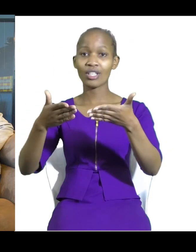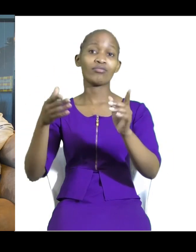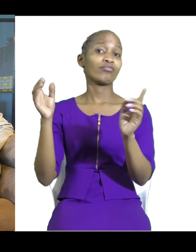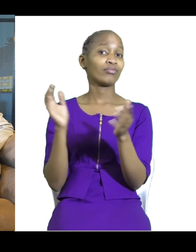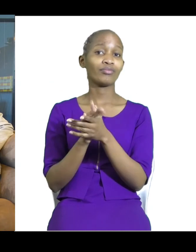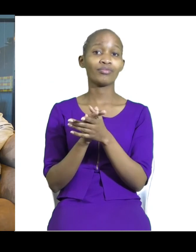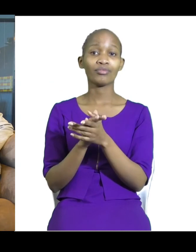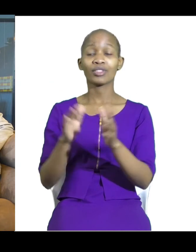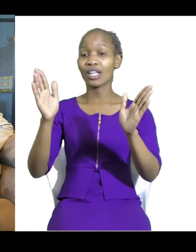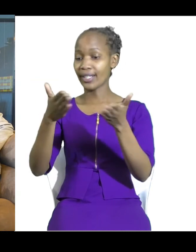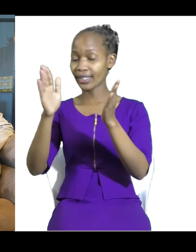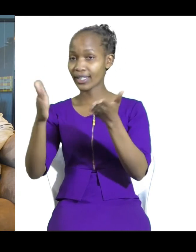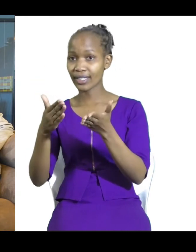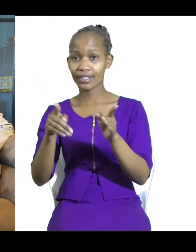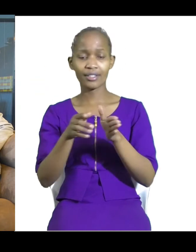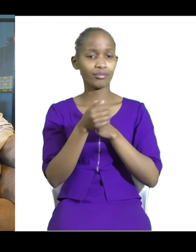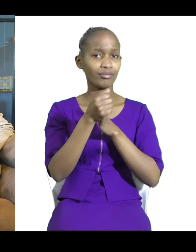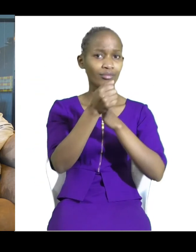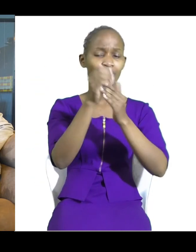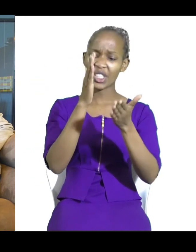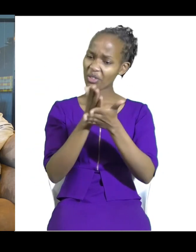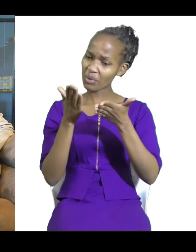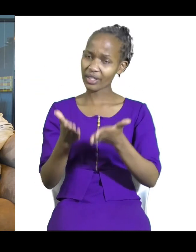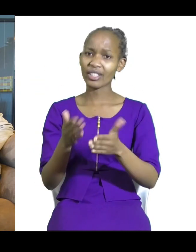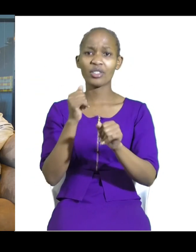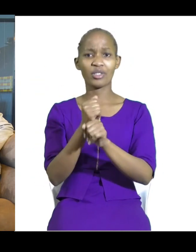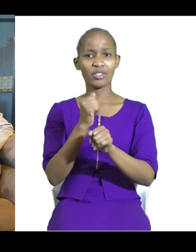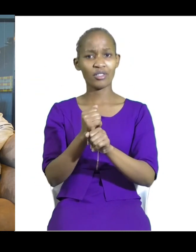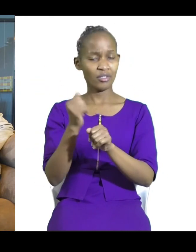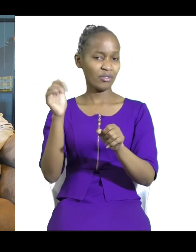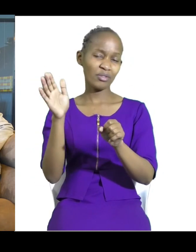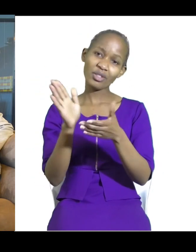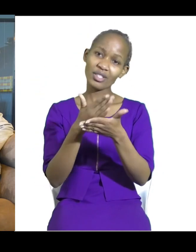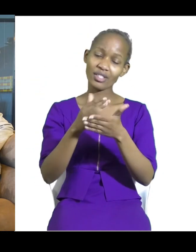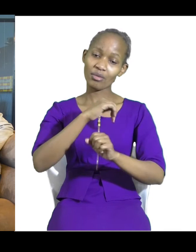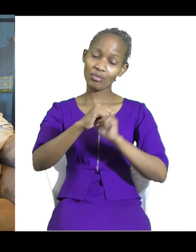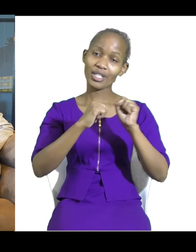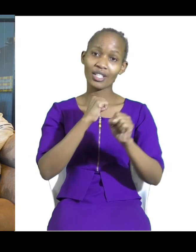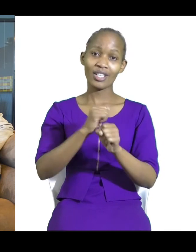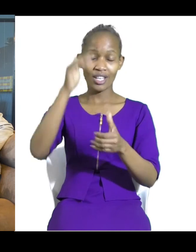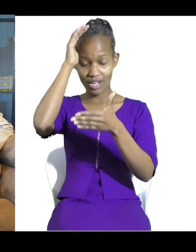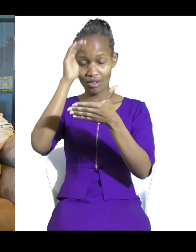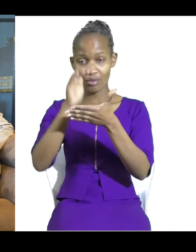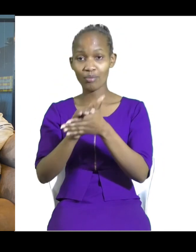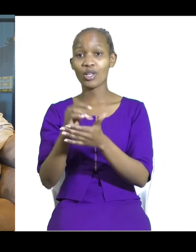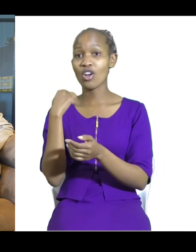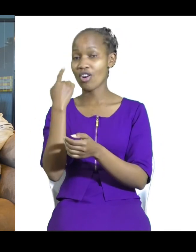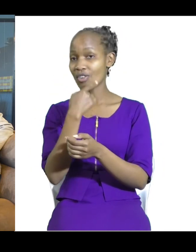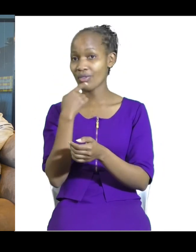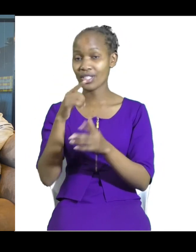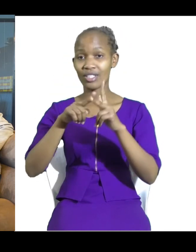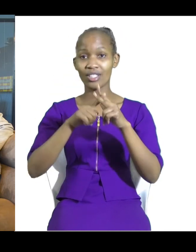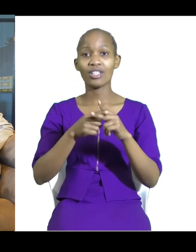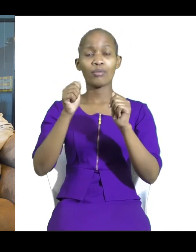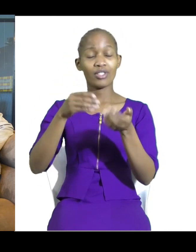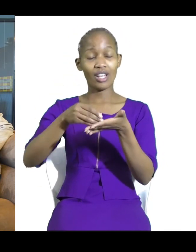a mentorship, a leadership. We've been there, we've been doing this for a couple of years now. I believe that whoever is starting can actually learn